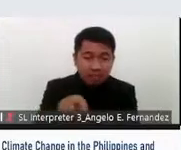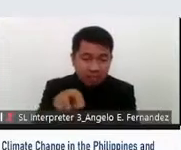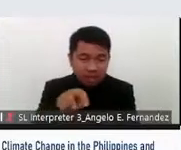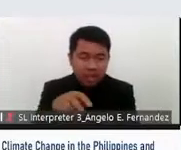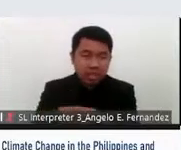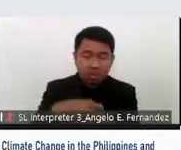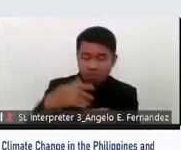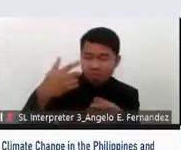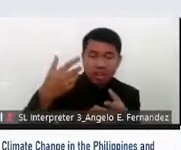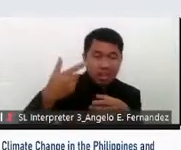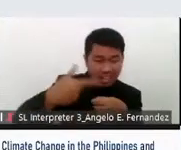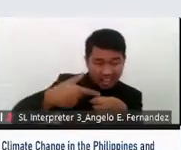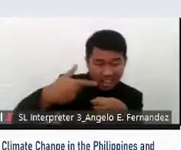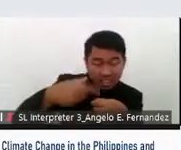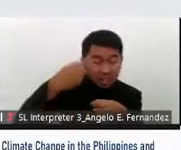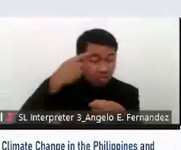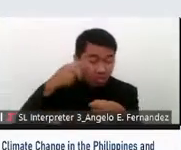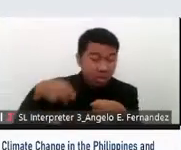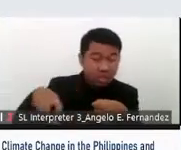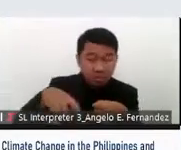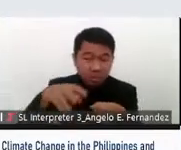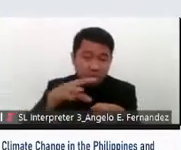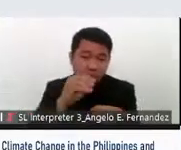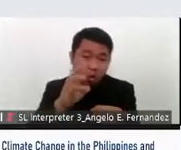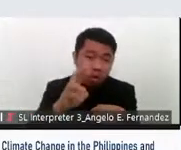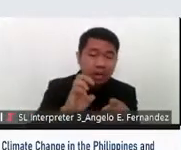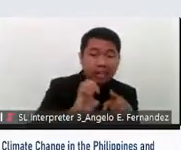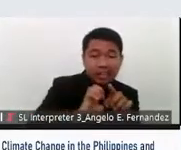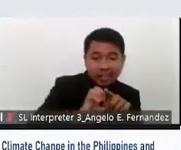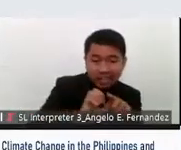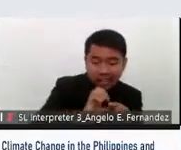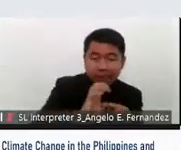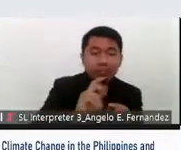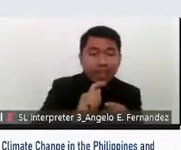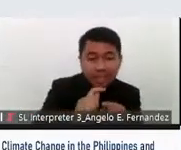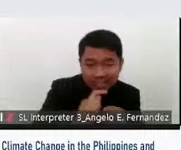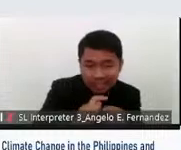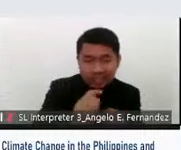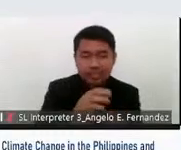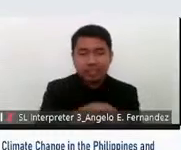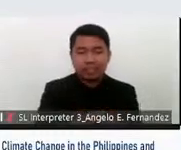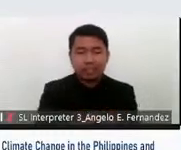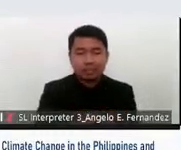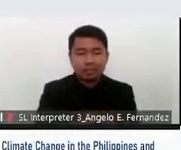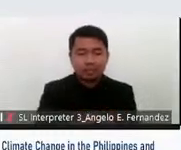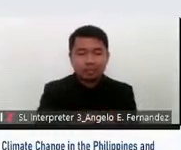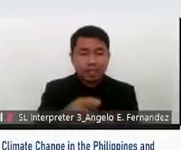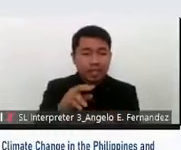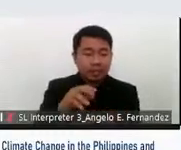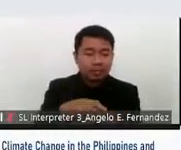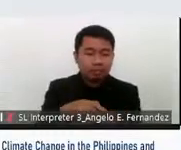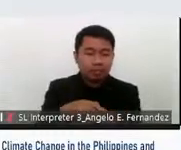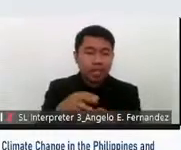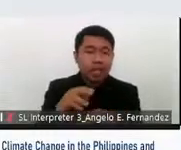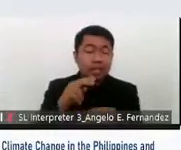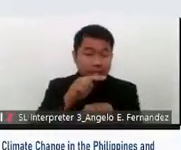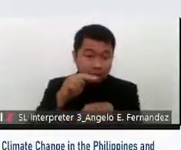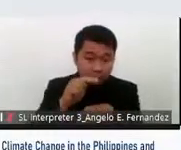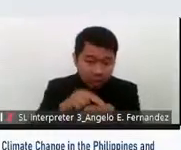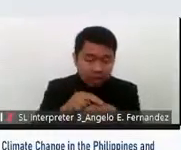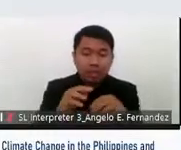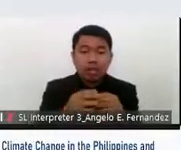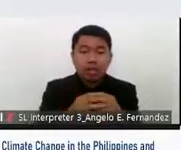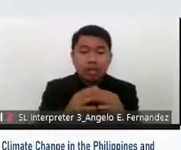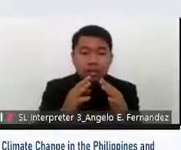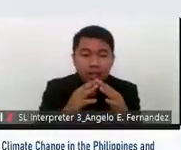and electricity, and other obvious carbon loads. The National Museum has acknowledged its mission for a sustainable future in